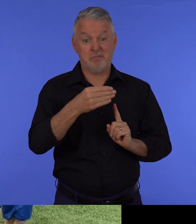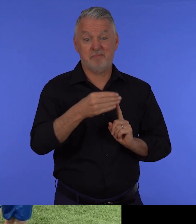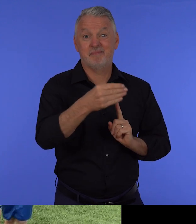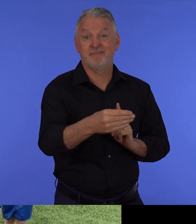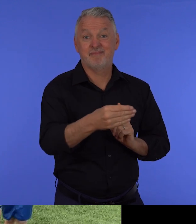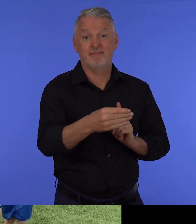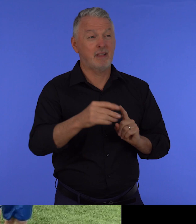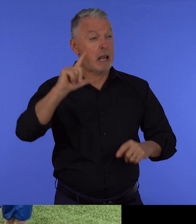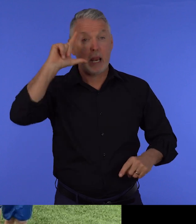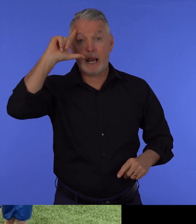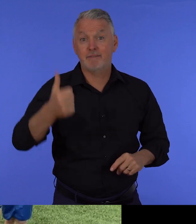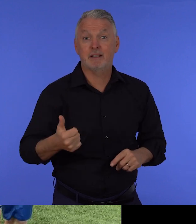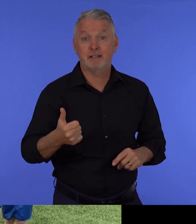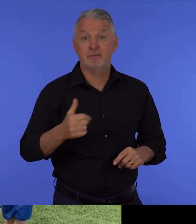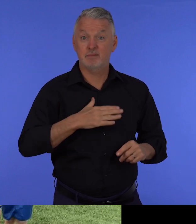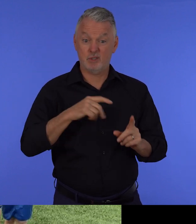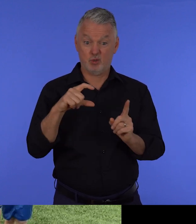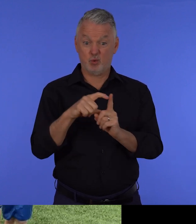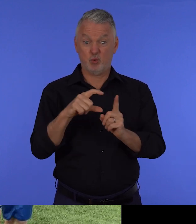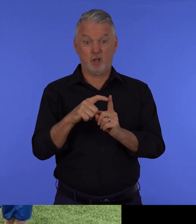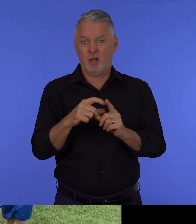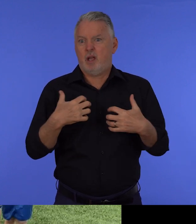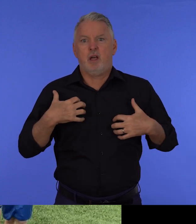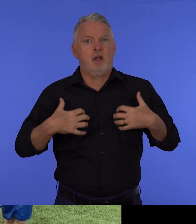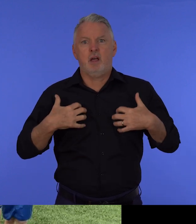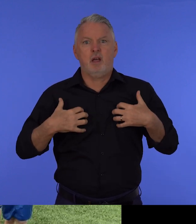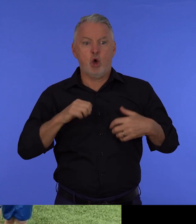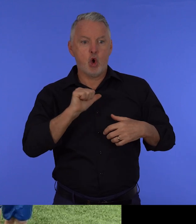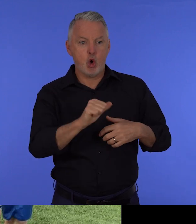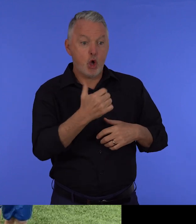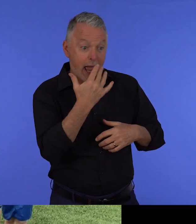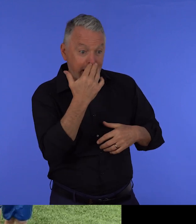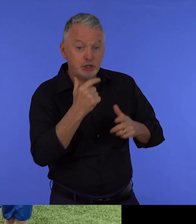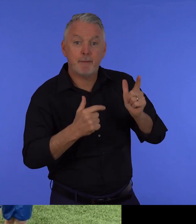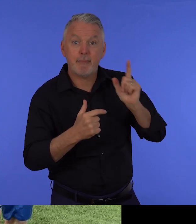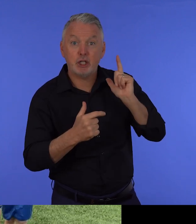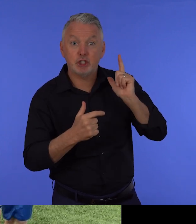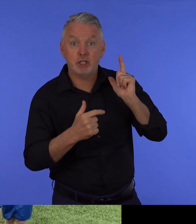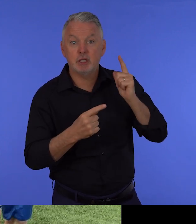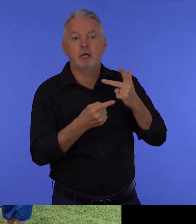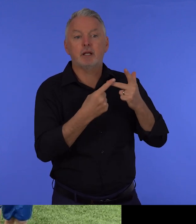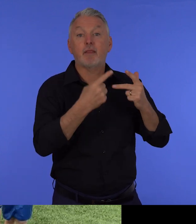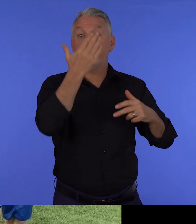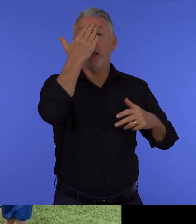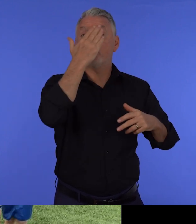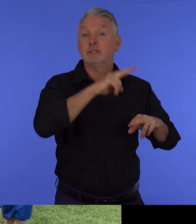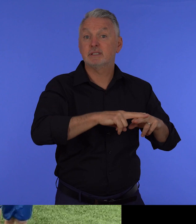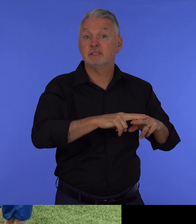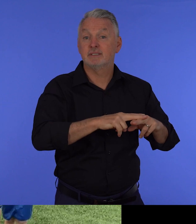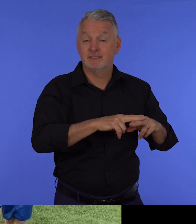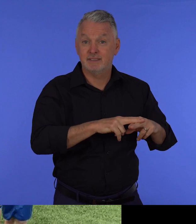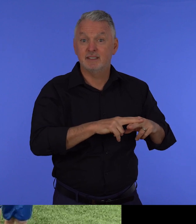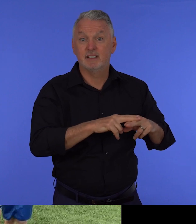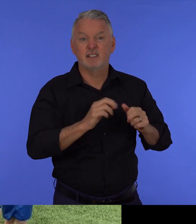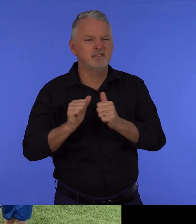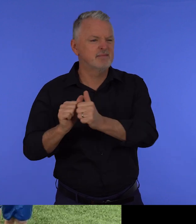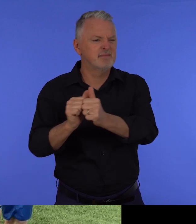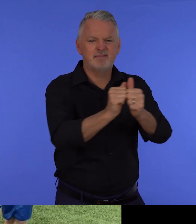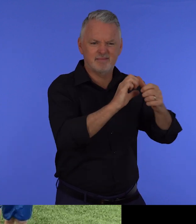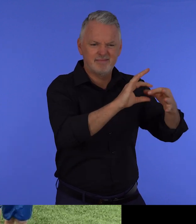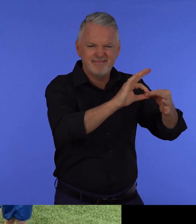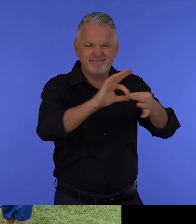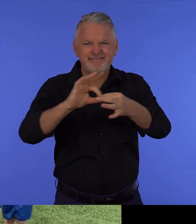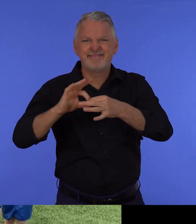had a go, she's been doing it for 2 seasons, and she absolutely loves it. Her age manager is one of the other